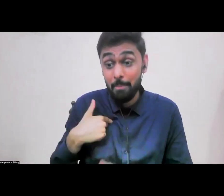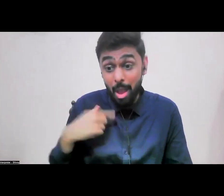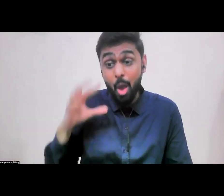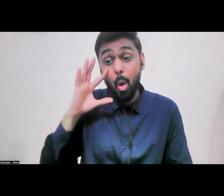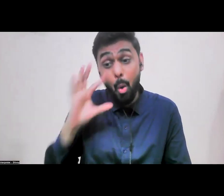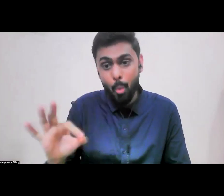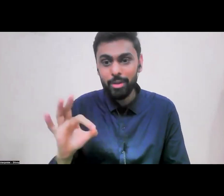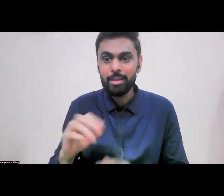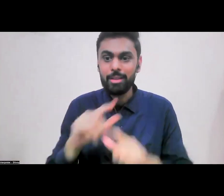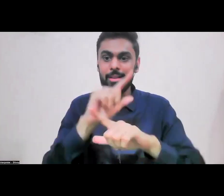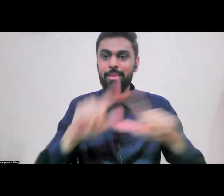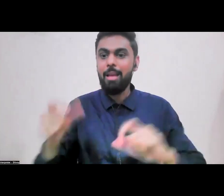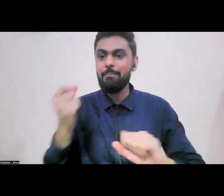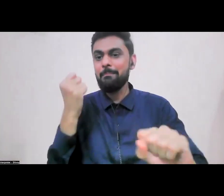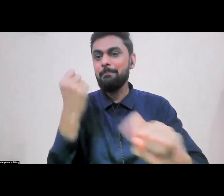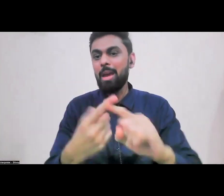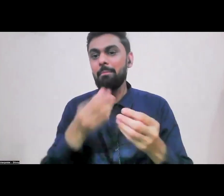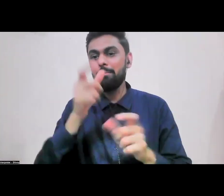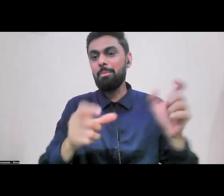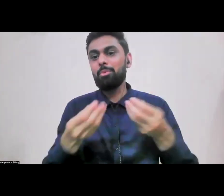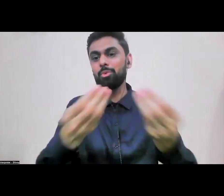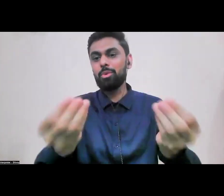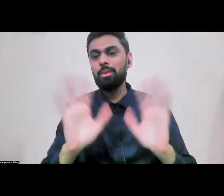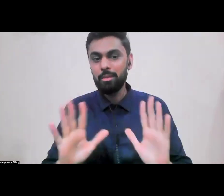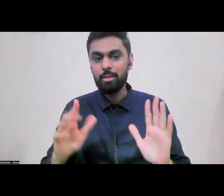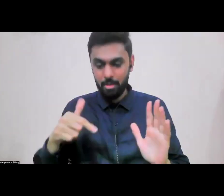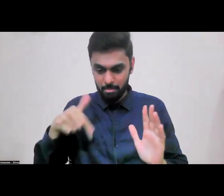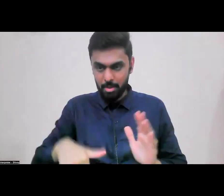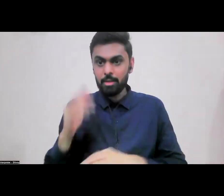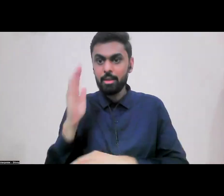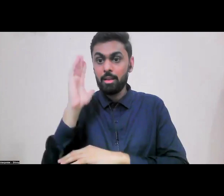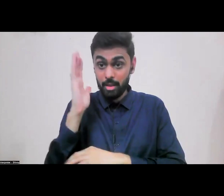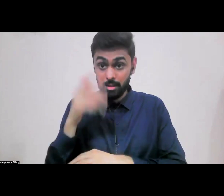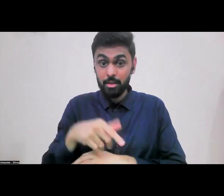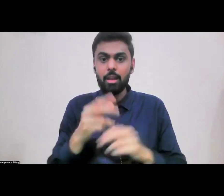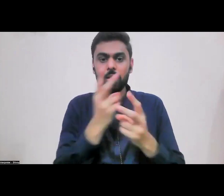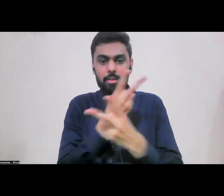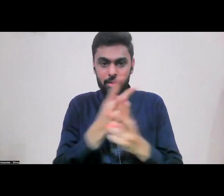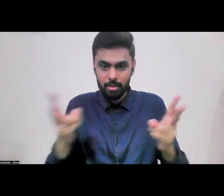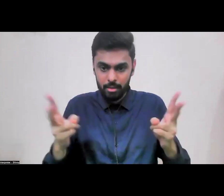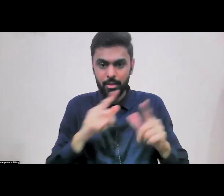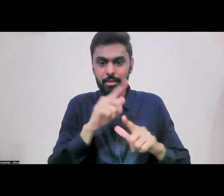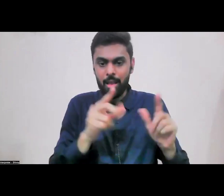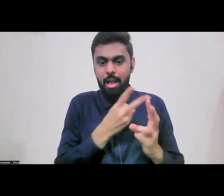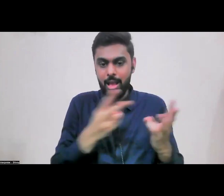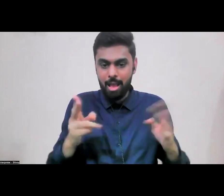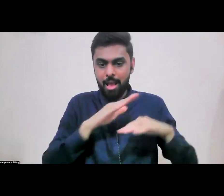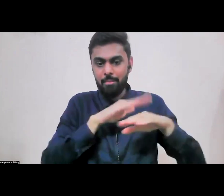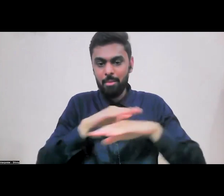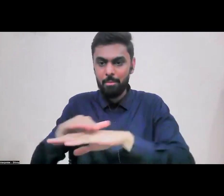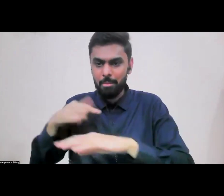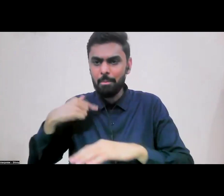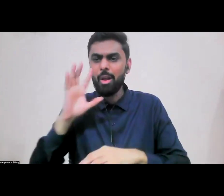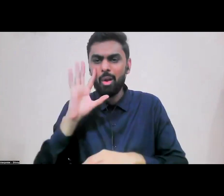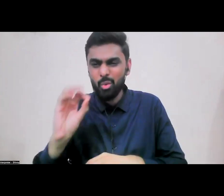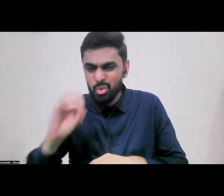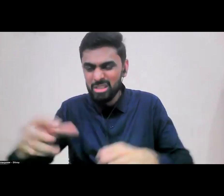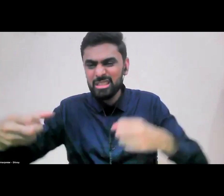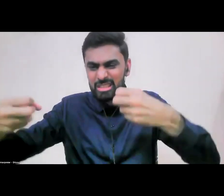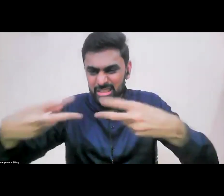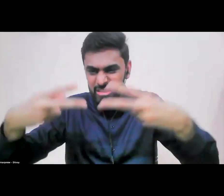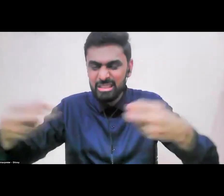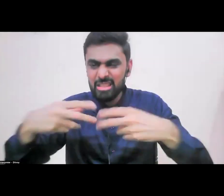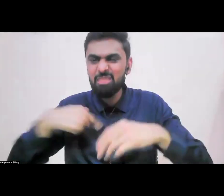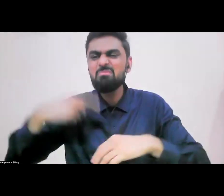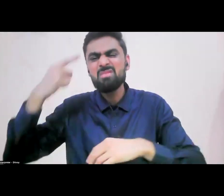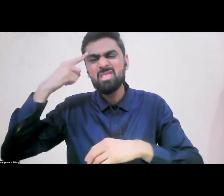make it language friendly. And generally, we do this session in multiple languages, usually, right? Because of the subtitles and other reasons, we have kept